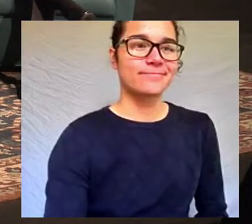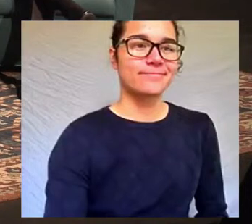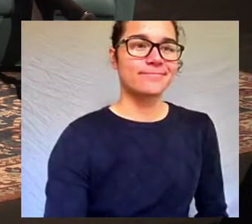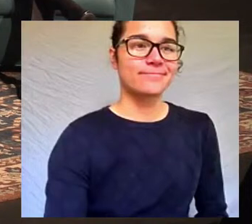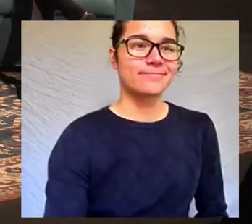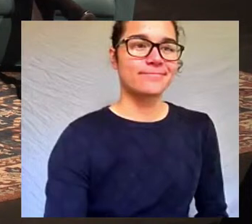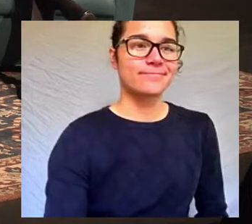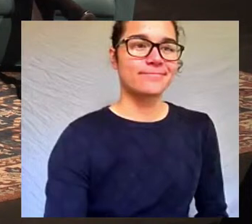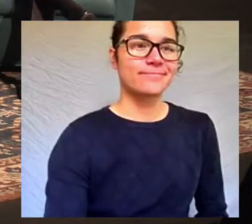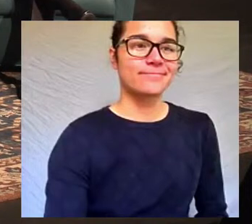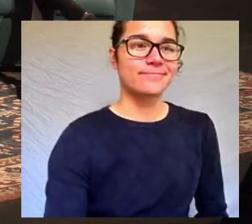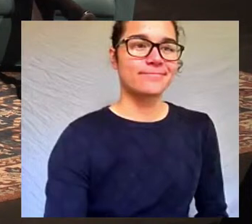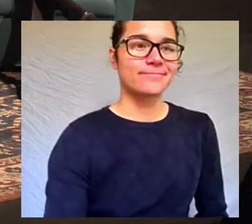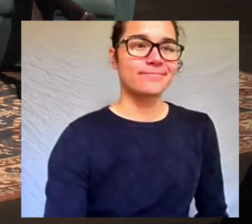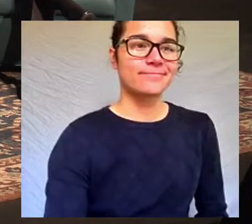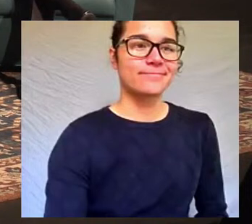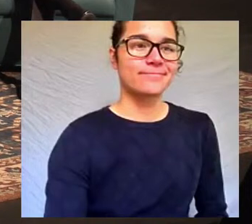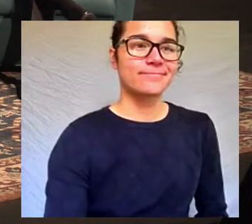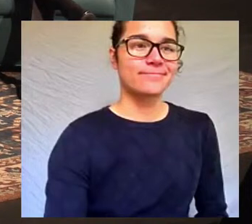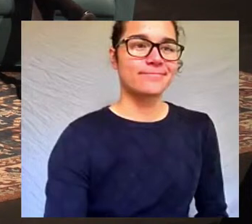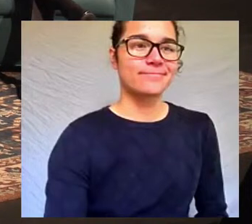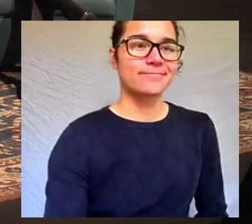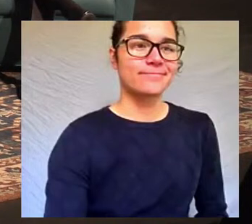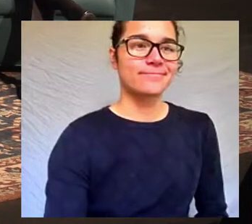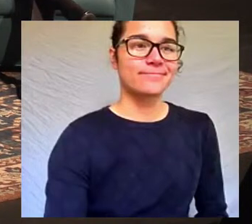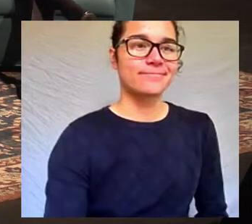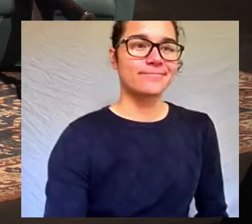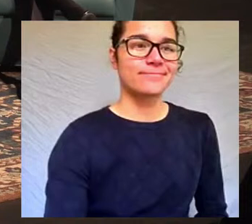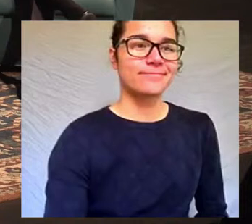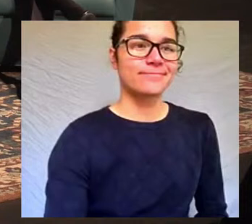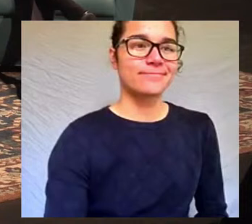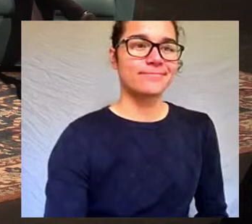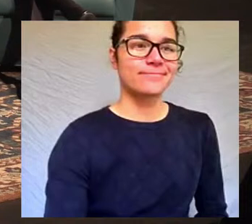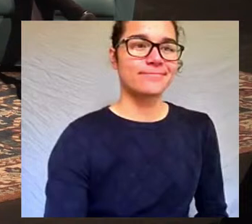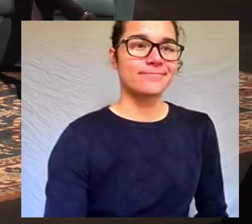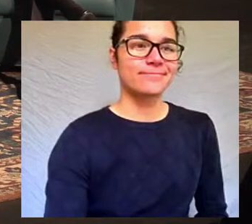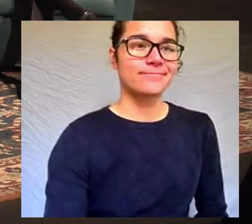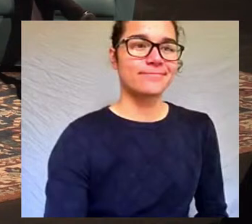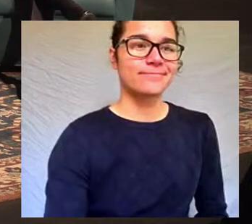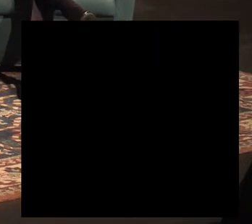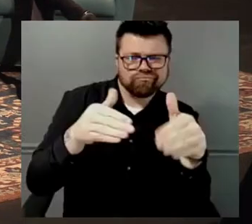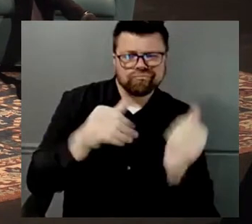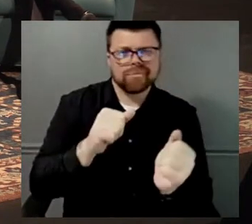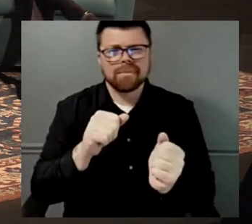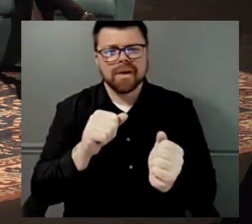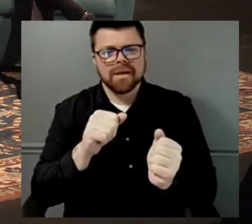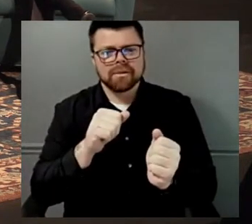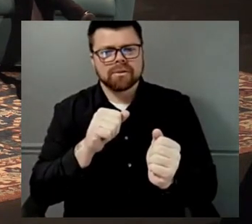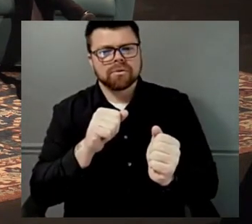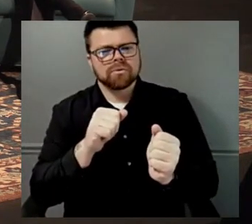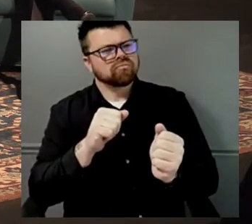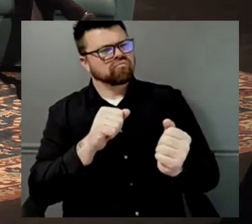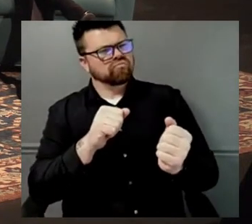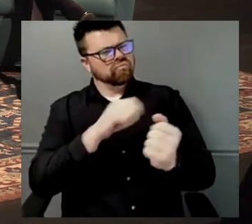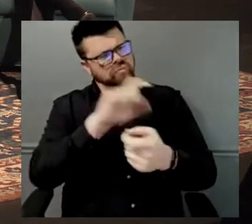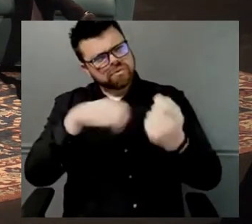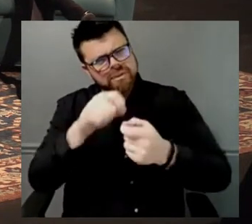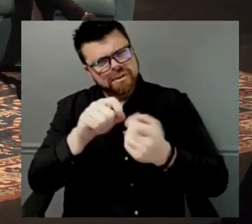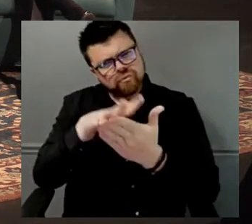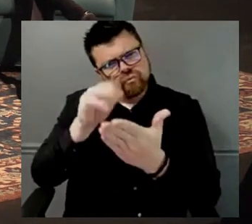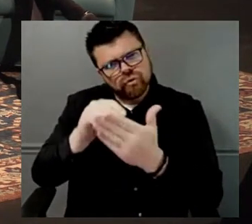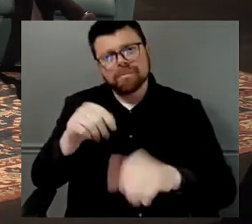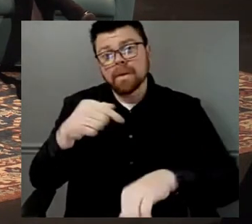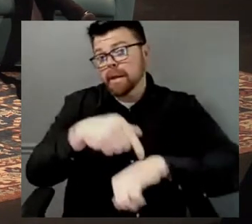full week of activity all around the United States to emphasize the centrality of civic learning in this time and in our ability